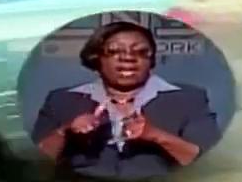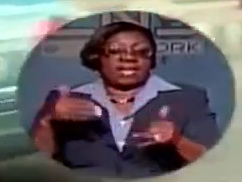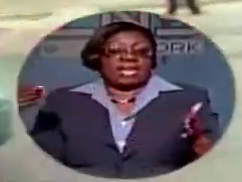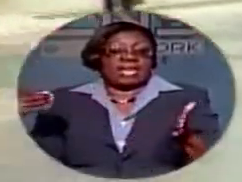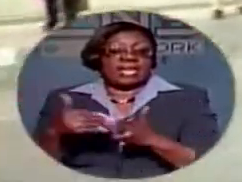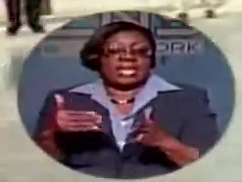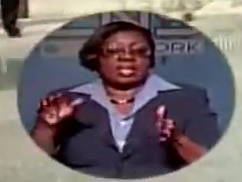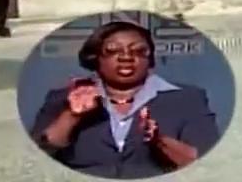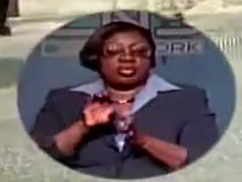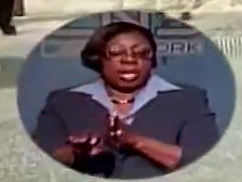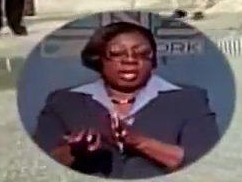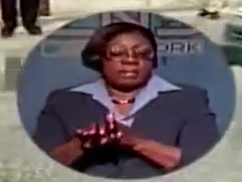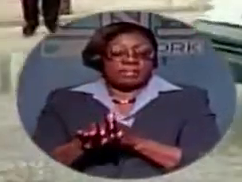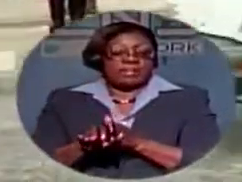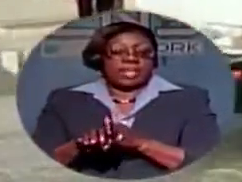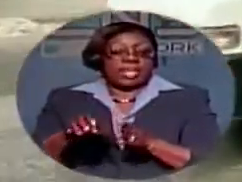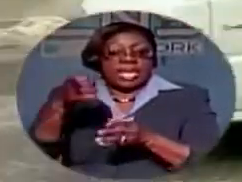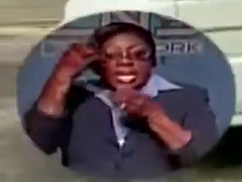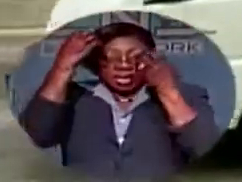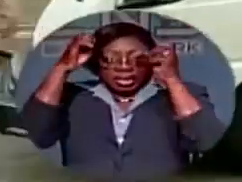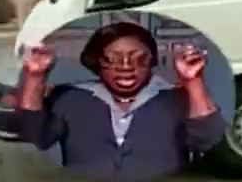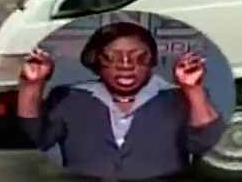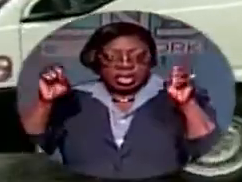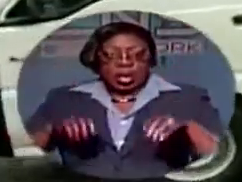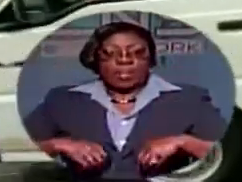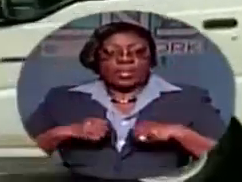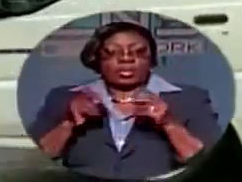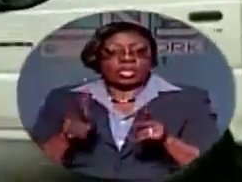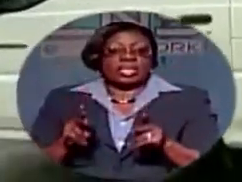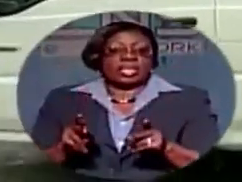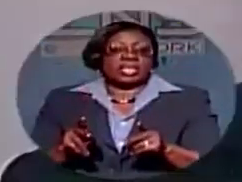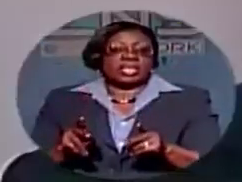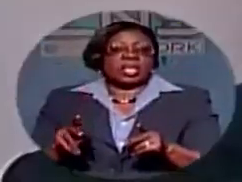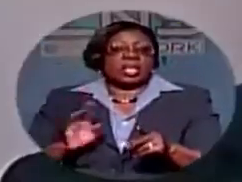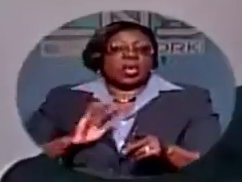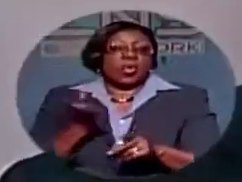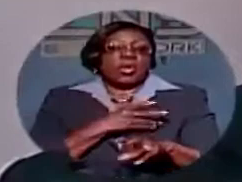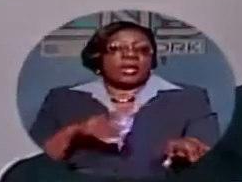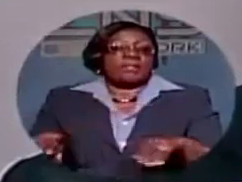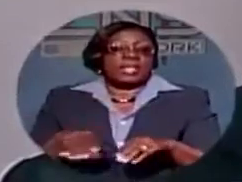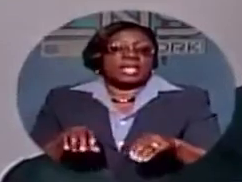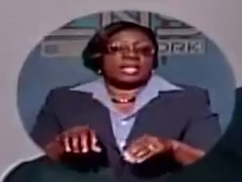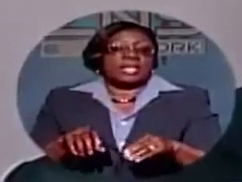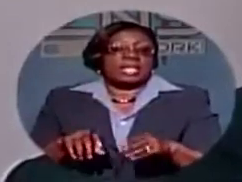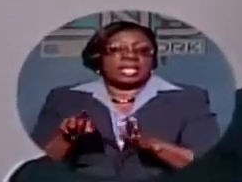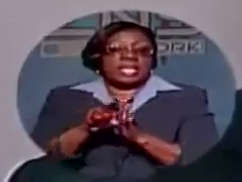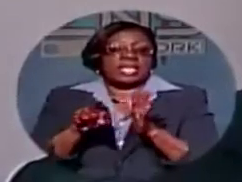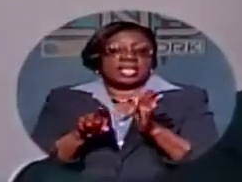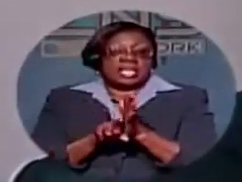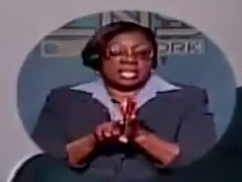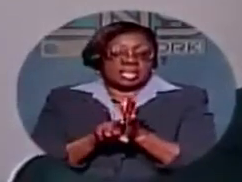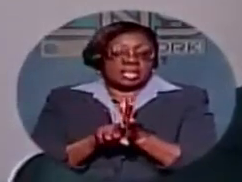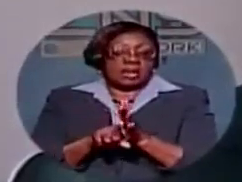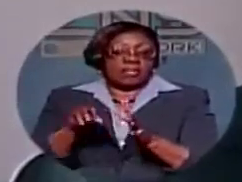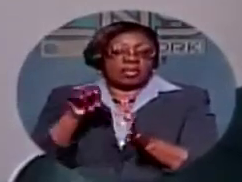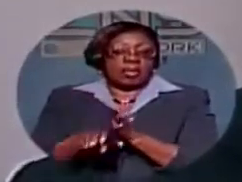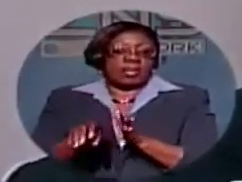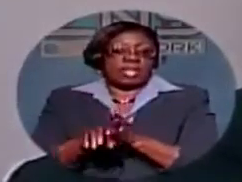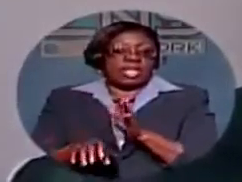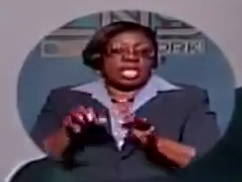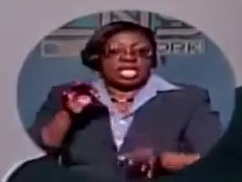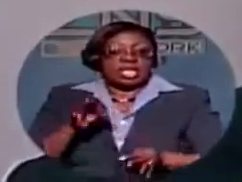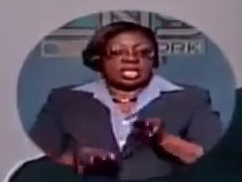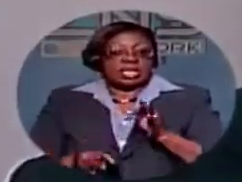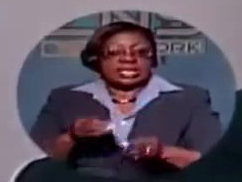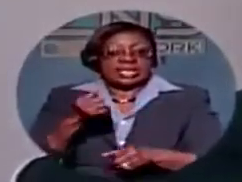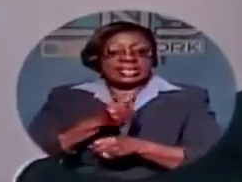social intervention programs and educational opportunities. Look at what we've done in terms of a legislative agenda with regards to the criminal justice system, and